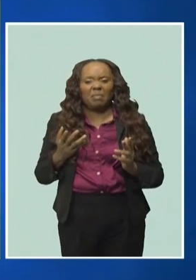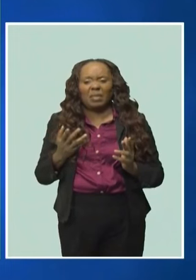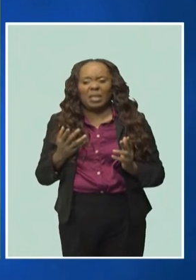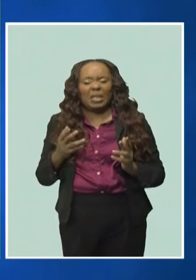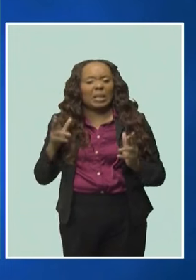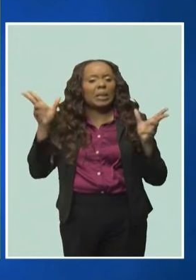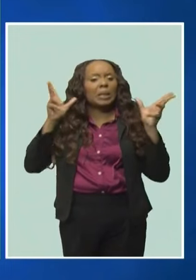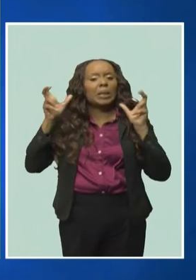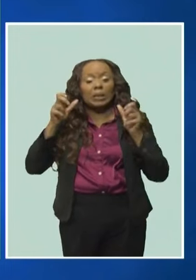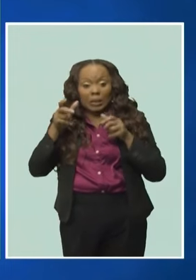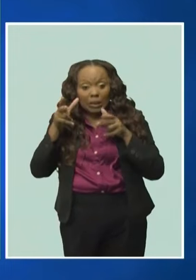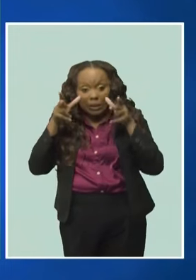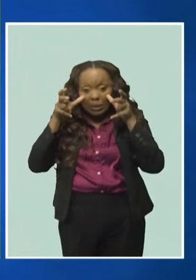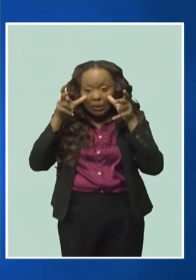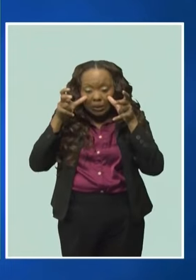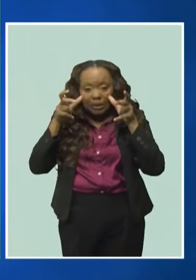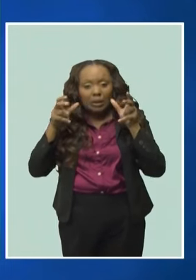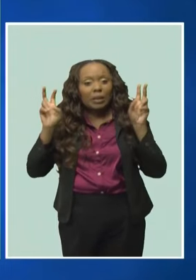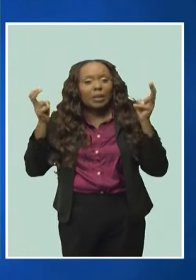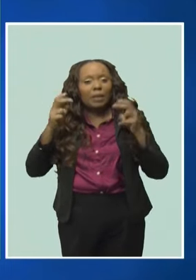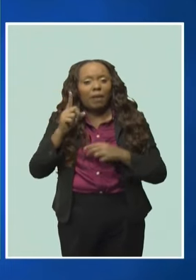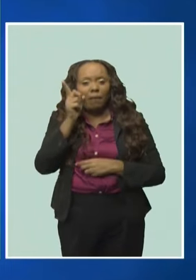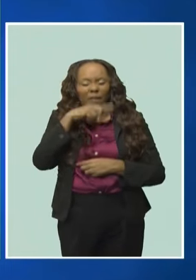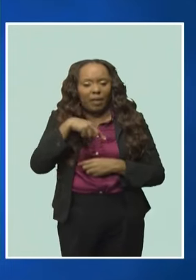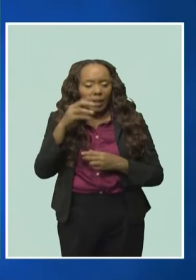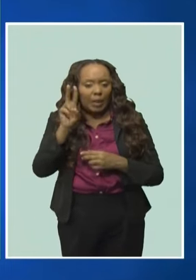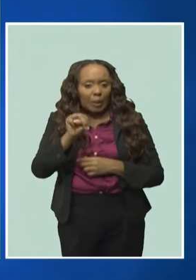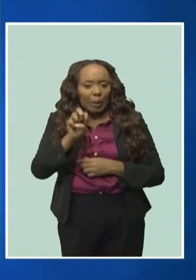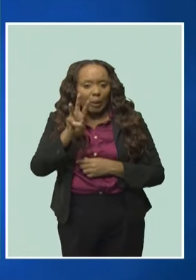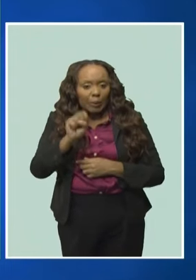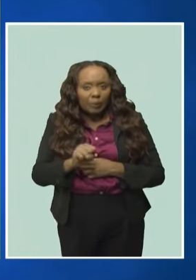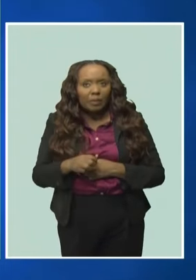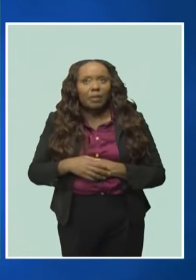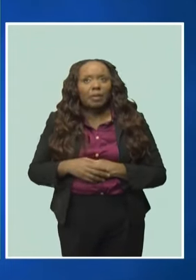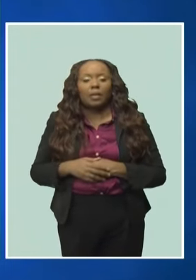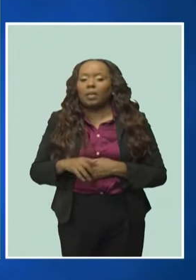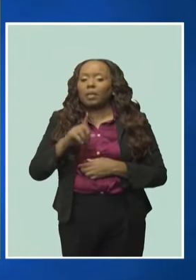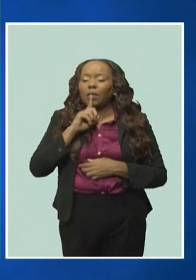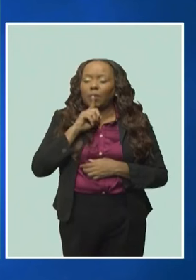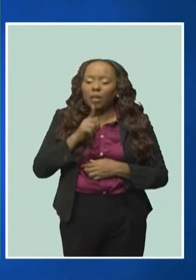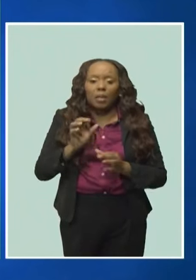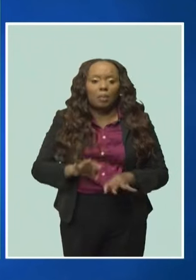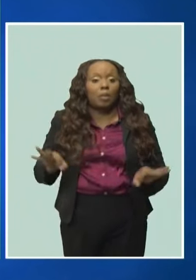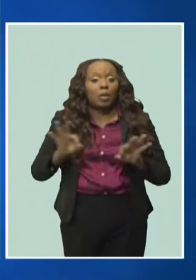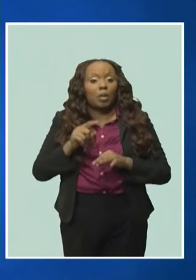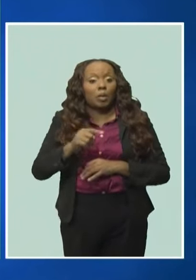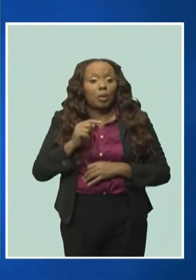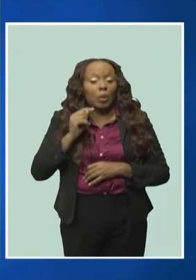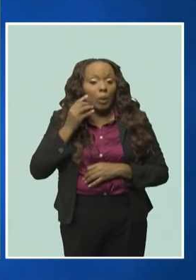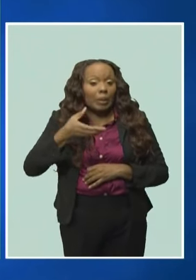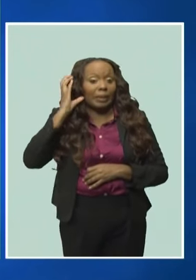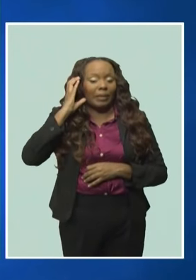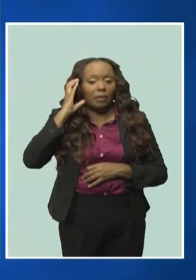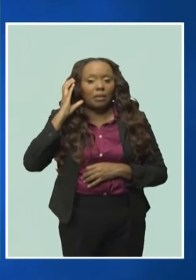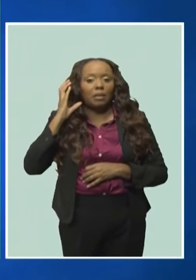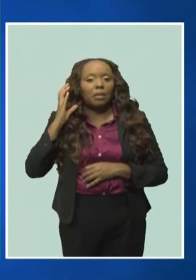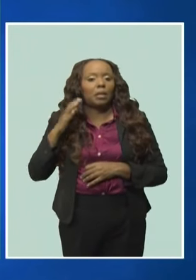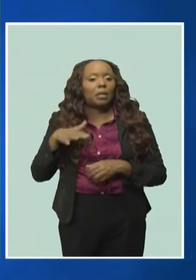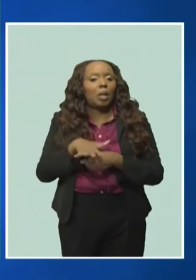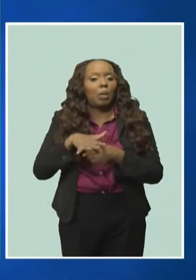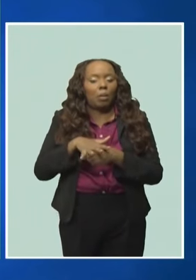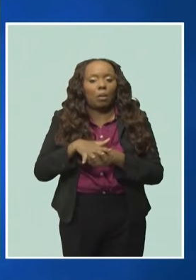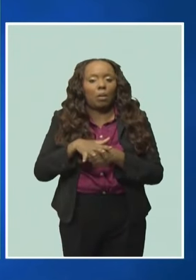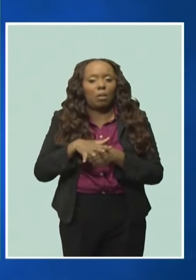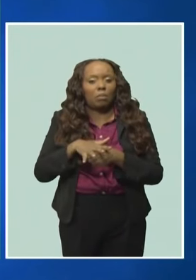important that we get Barbadians to listen to our local experts, listen to our local media